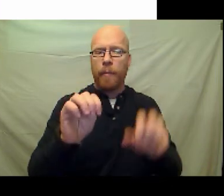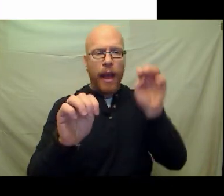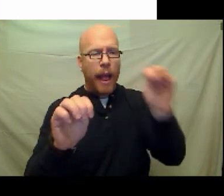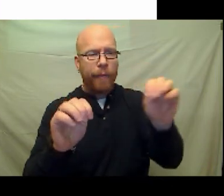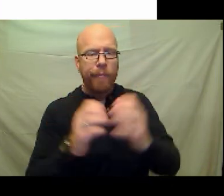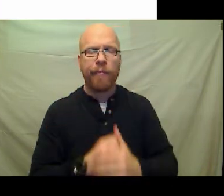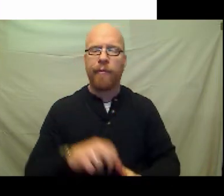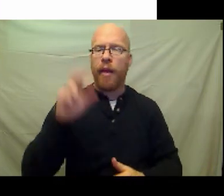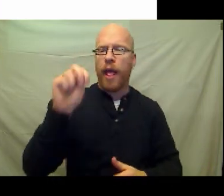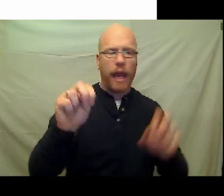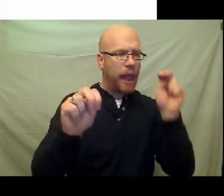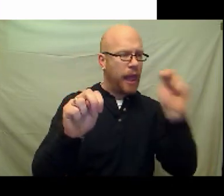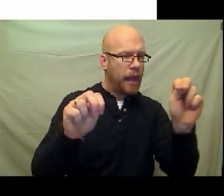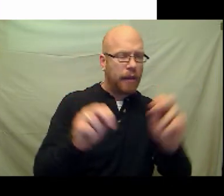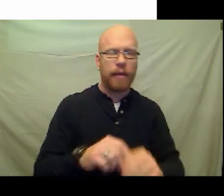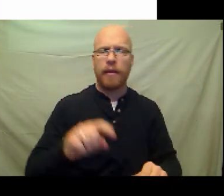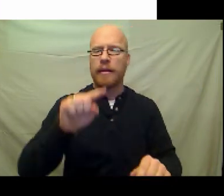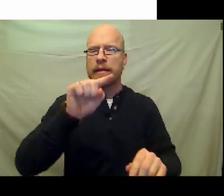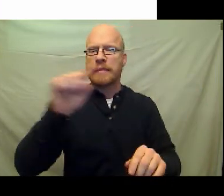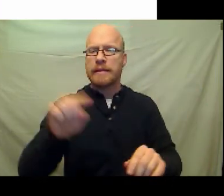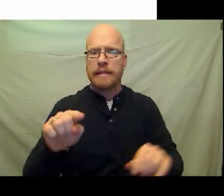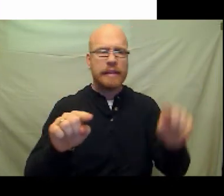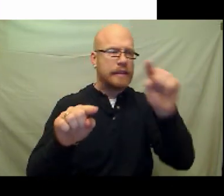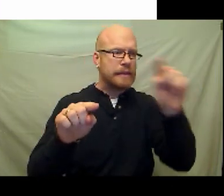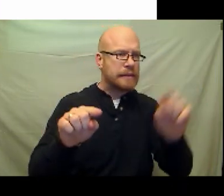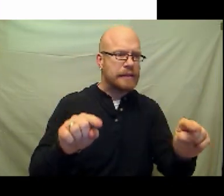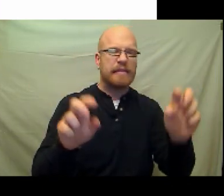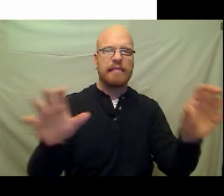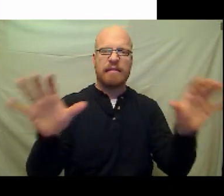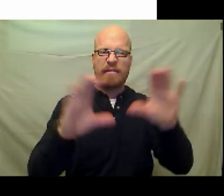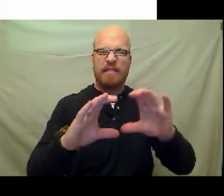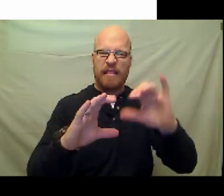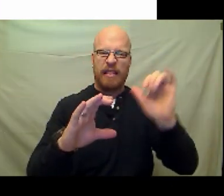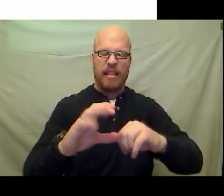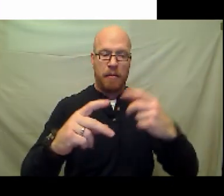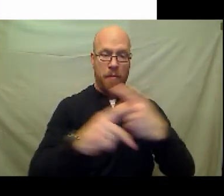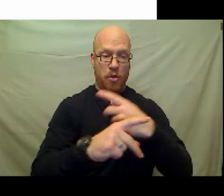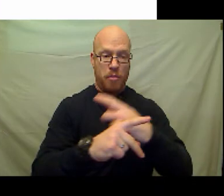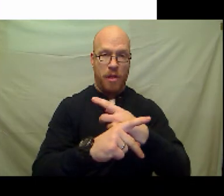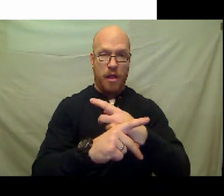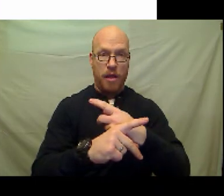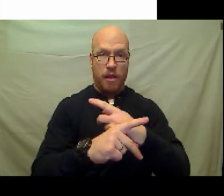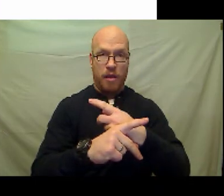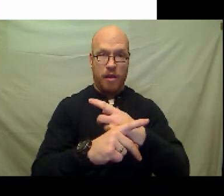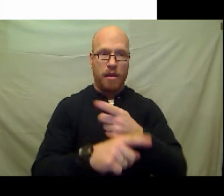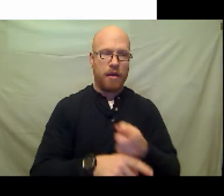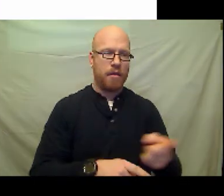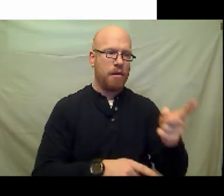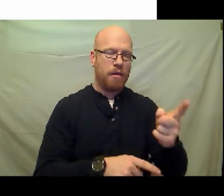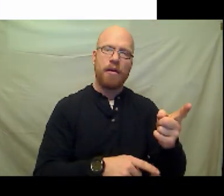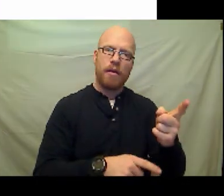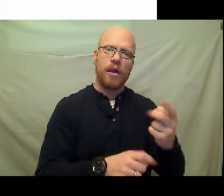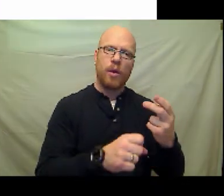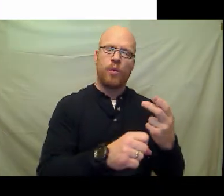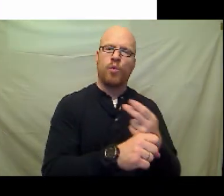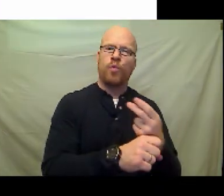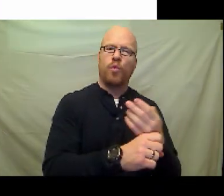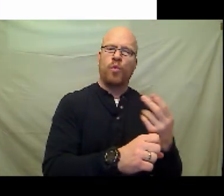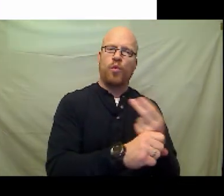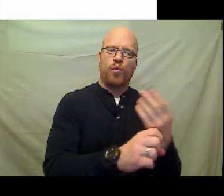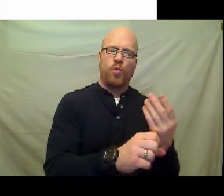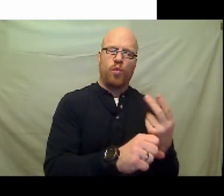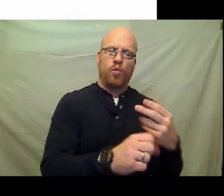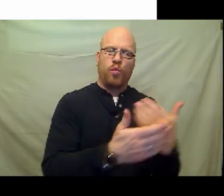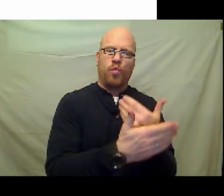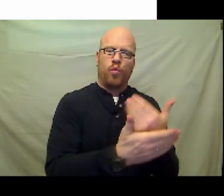meaning the variables are the same, m and m, n and n, z and z, when you multiply them with